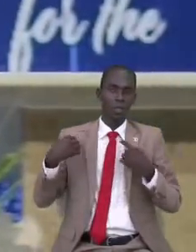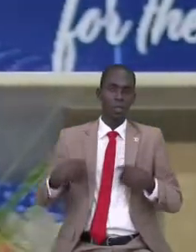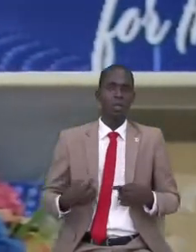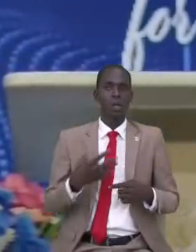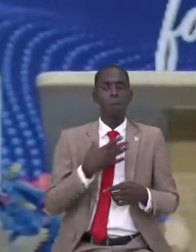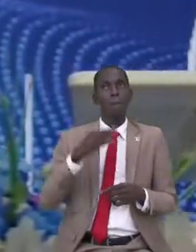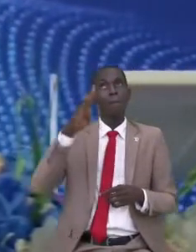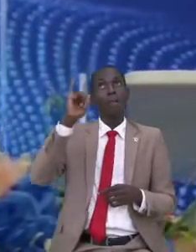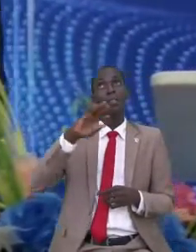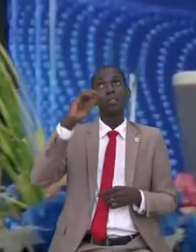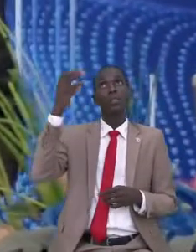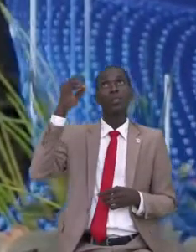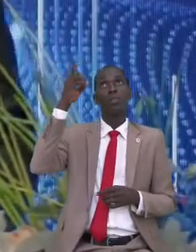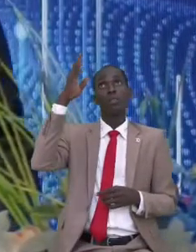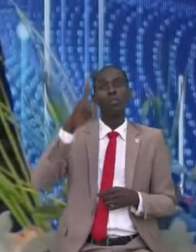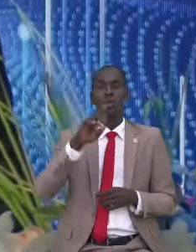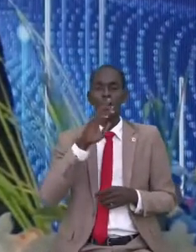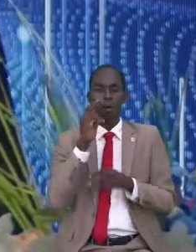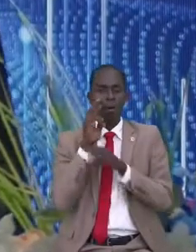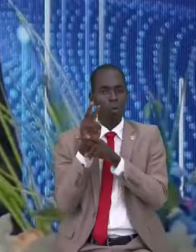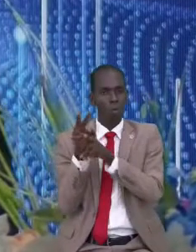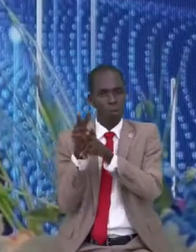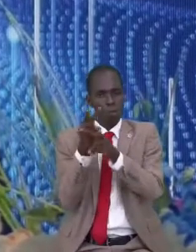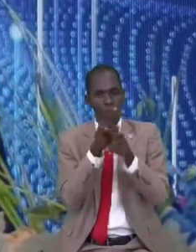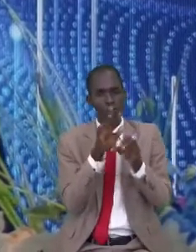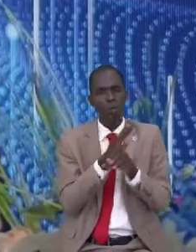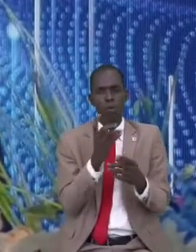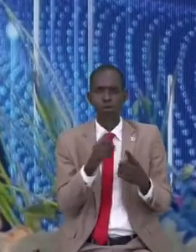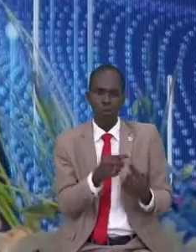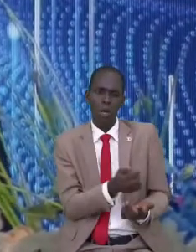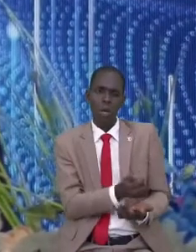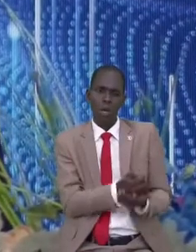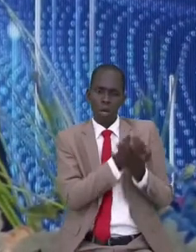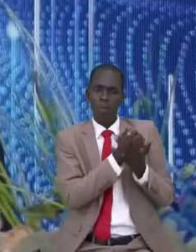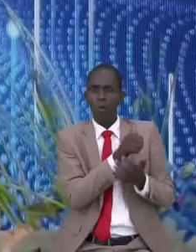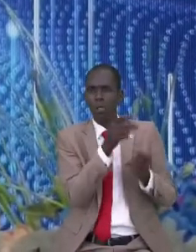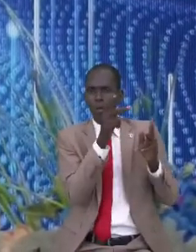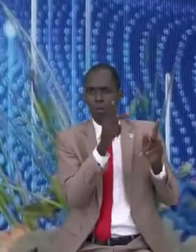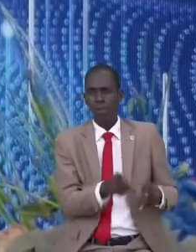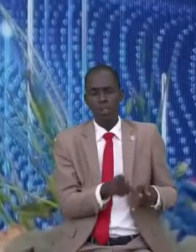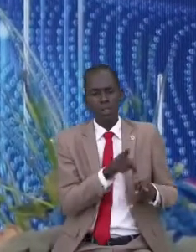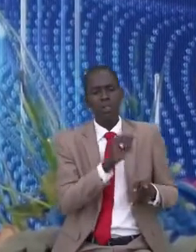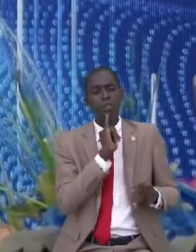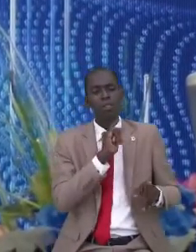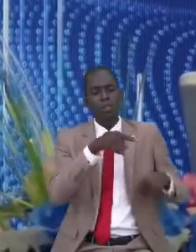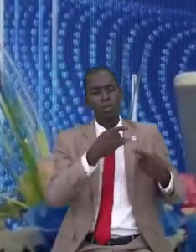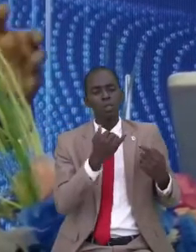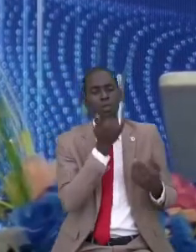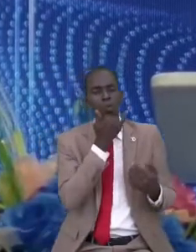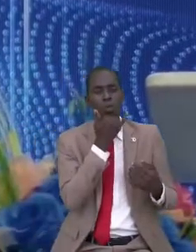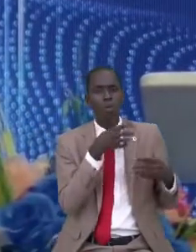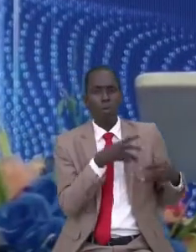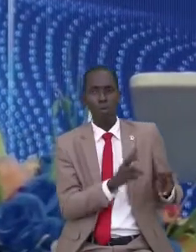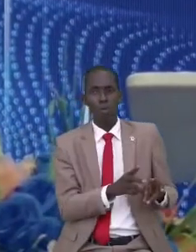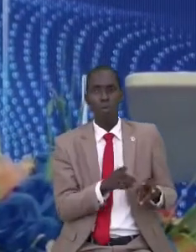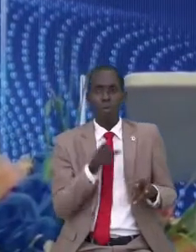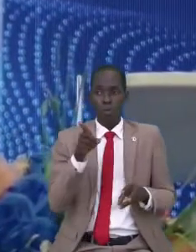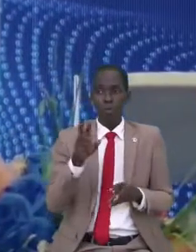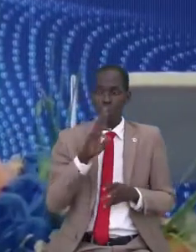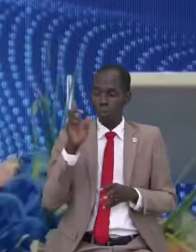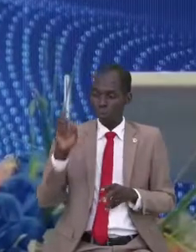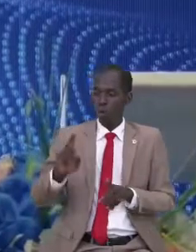are watchful. You want to rescue another person. It's going the wrong direction. You must be going in the